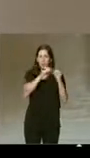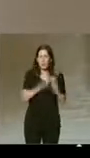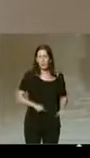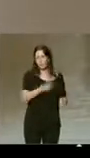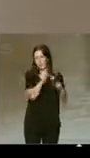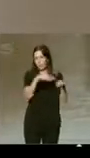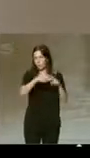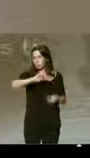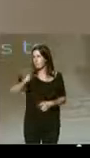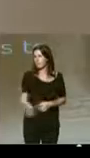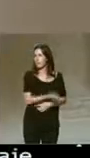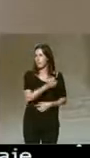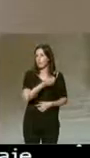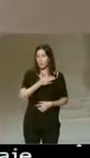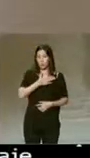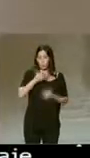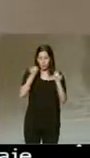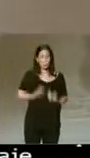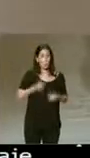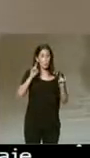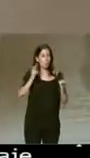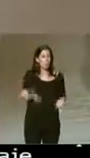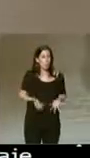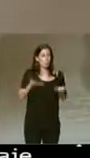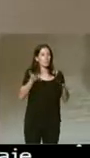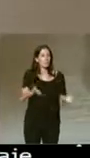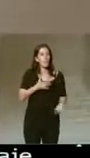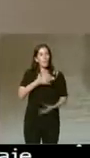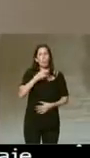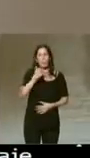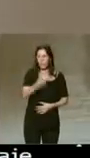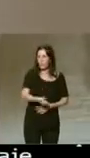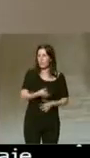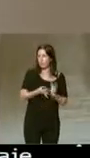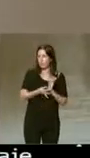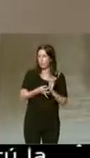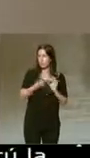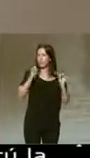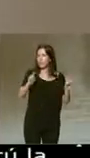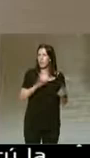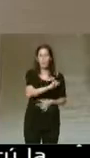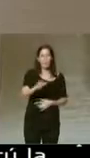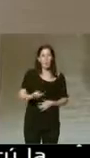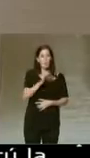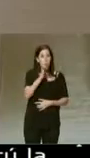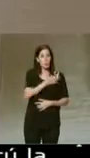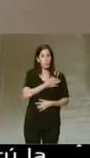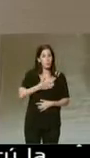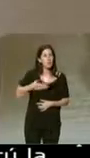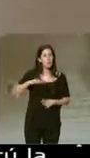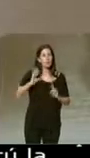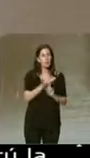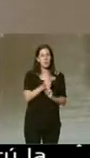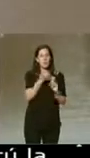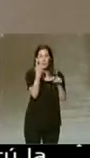basis with the largest range of variety possible, and if you achieve quality in